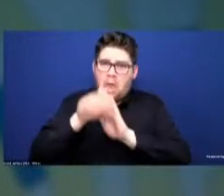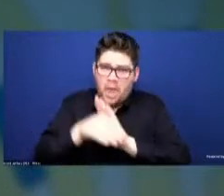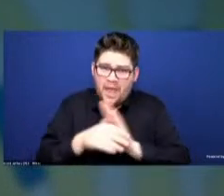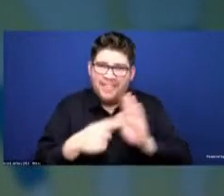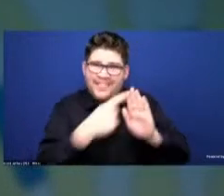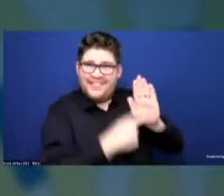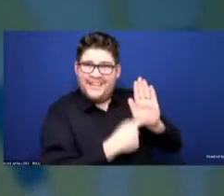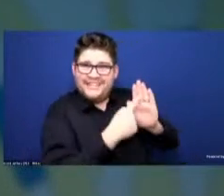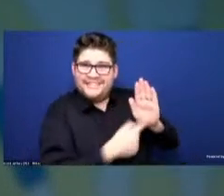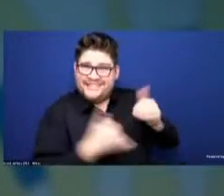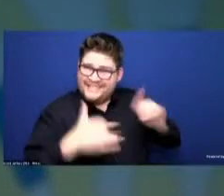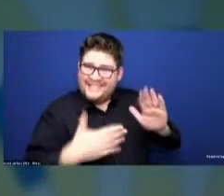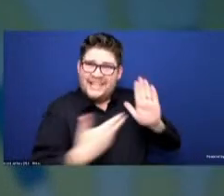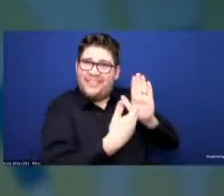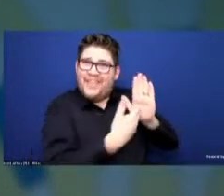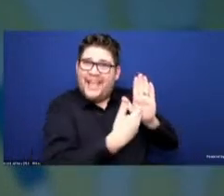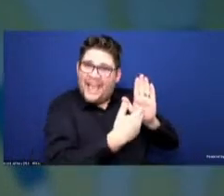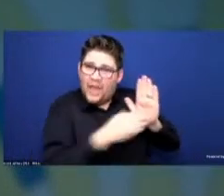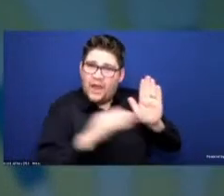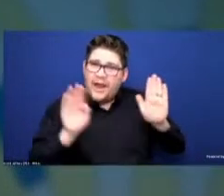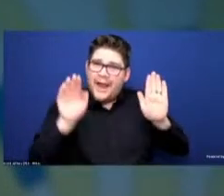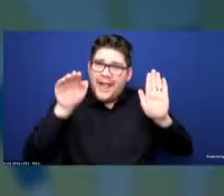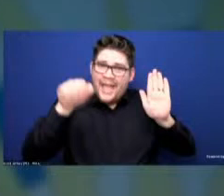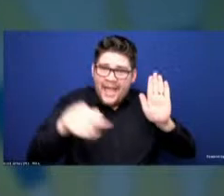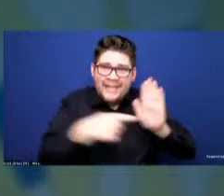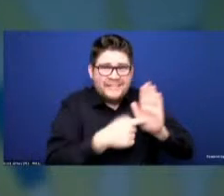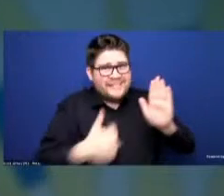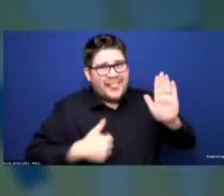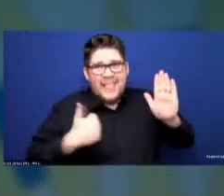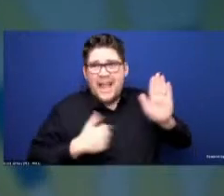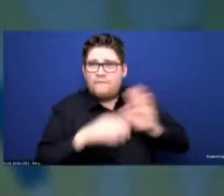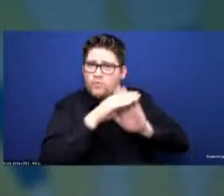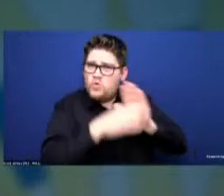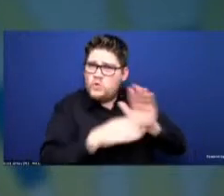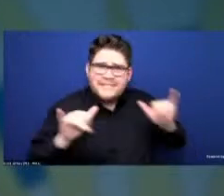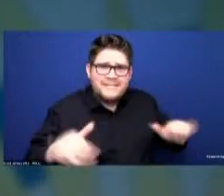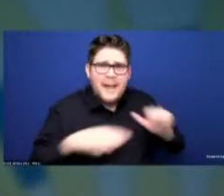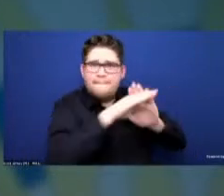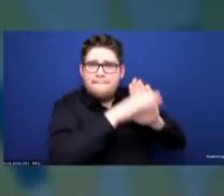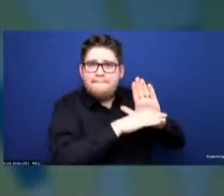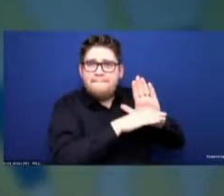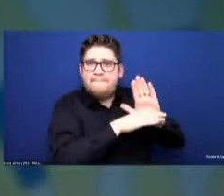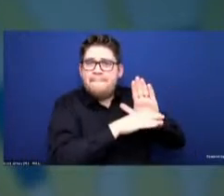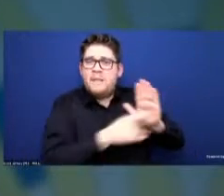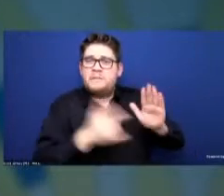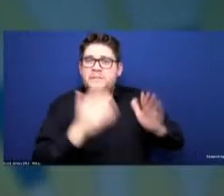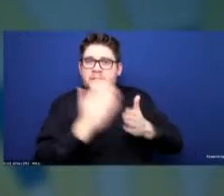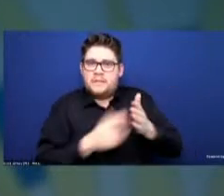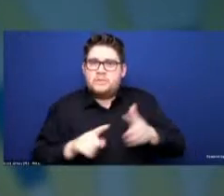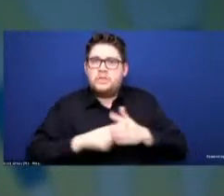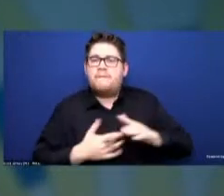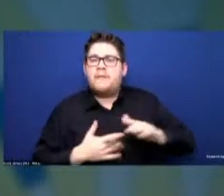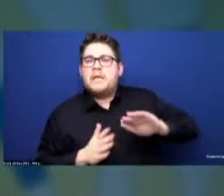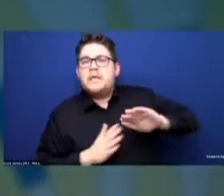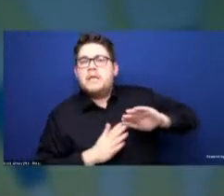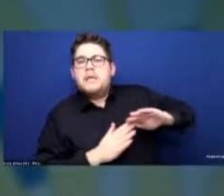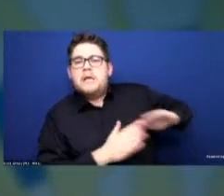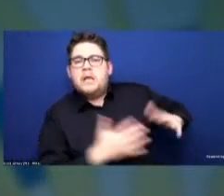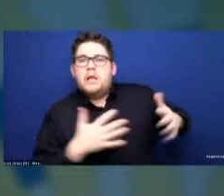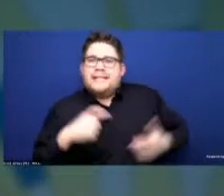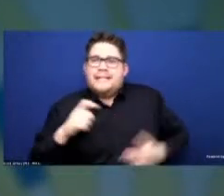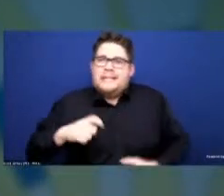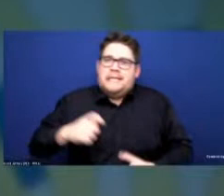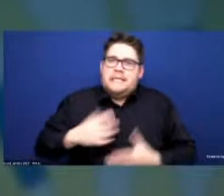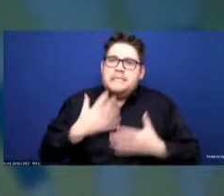to have some of those social interactions again, and perhaps a sense of complacency around those. We need to pay